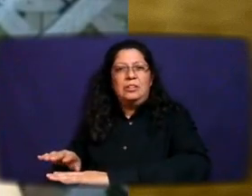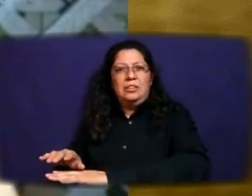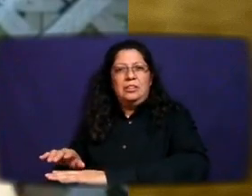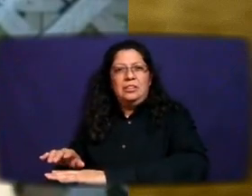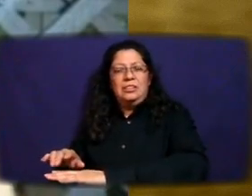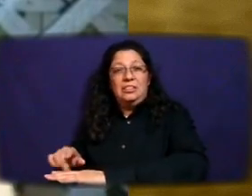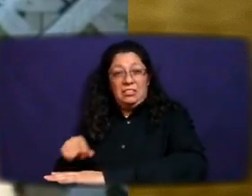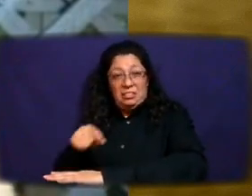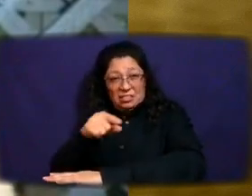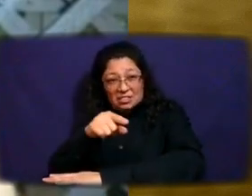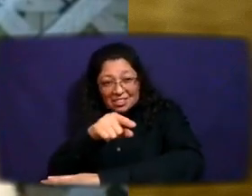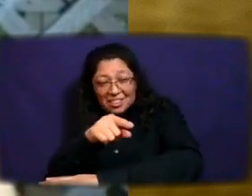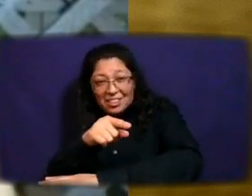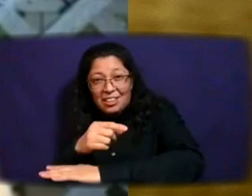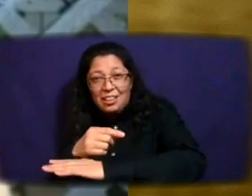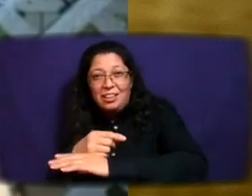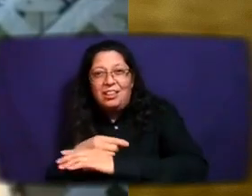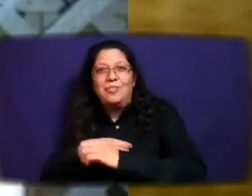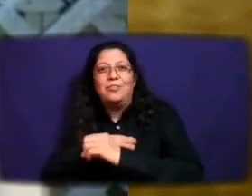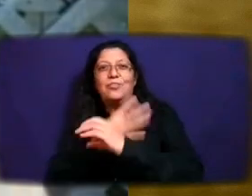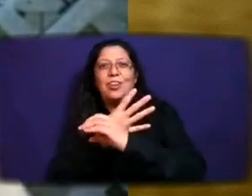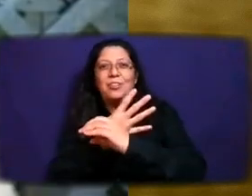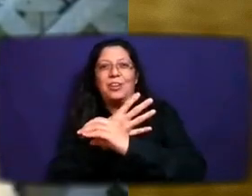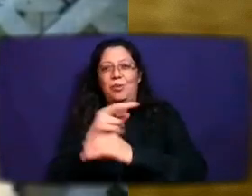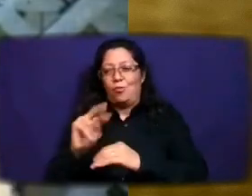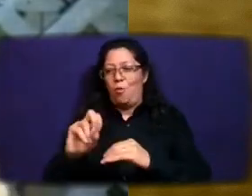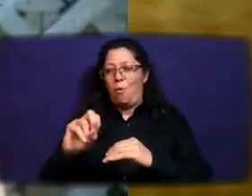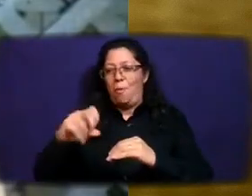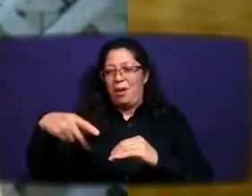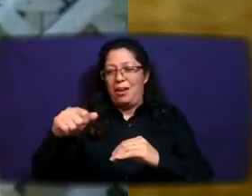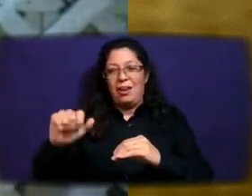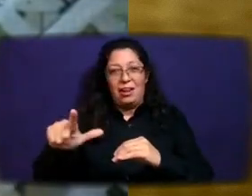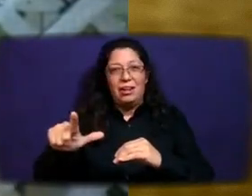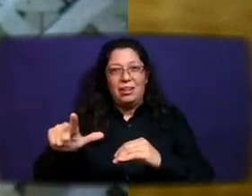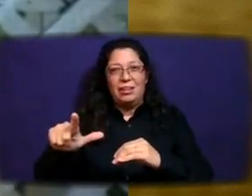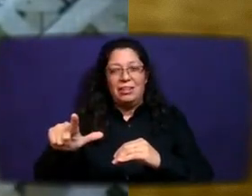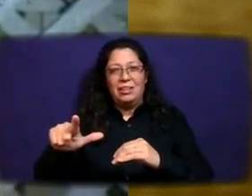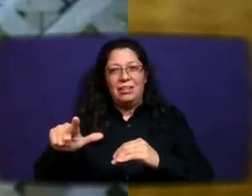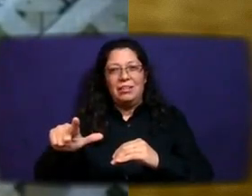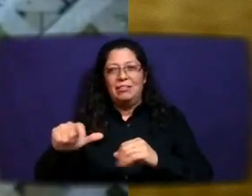el nopal sigue creciendo.